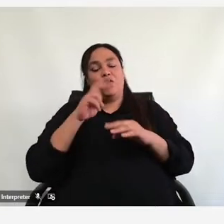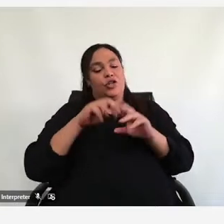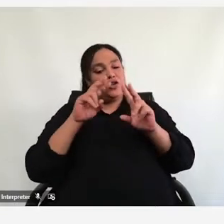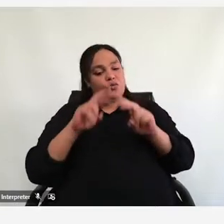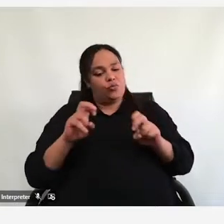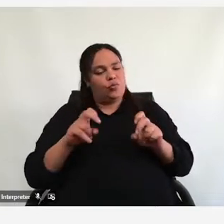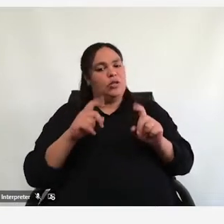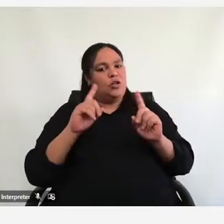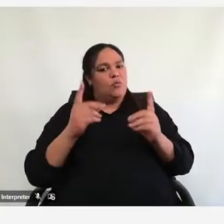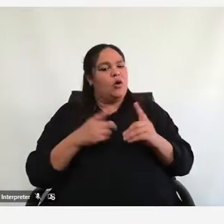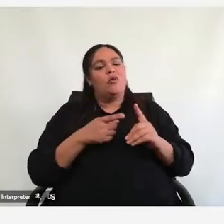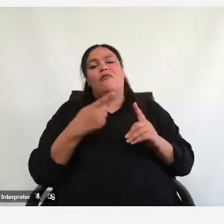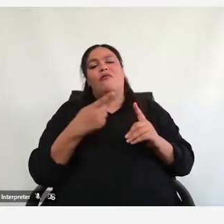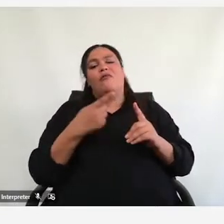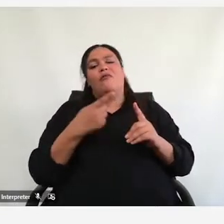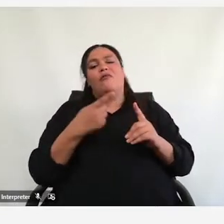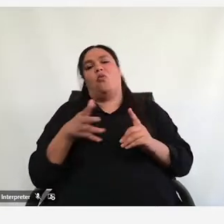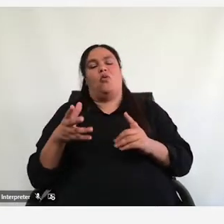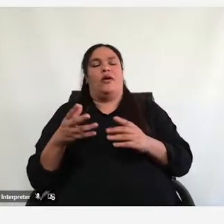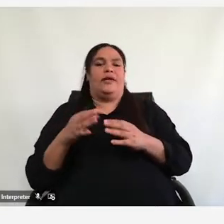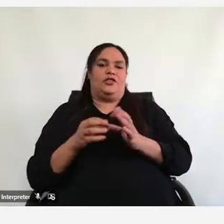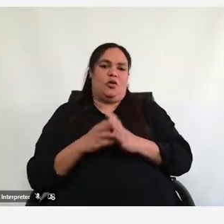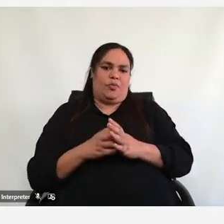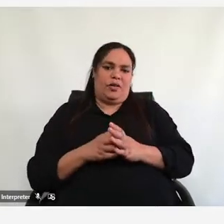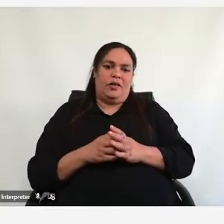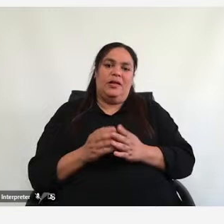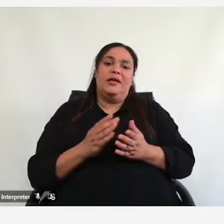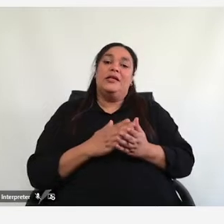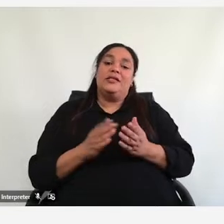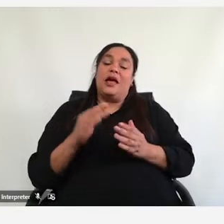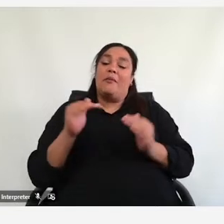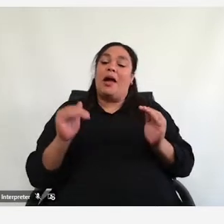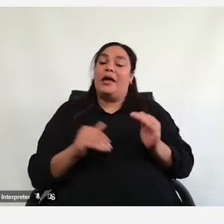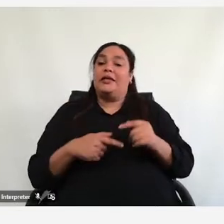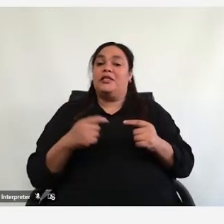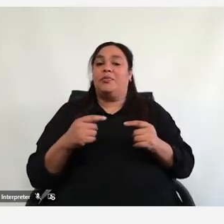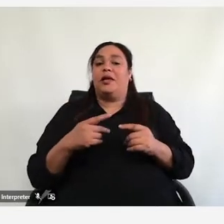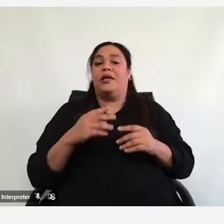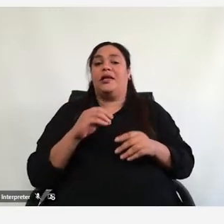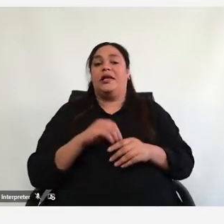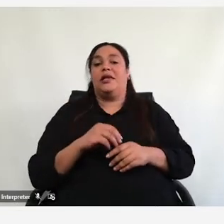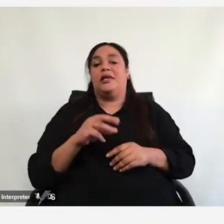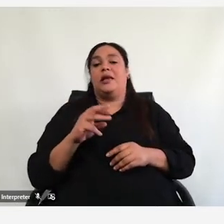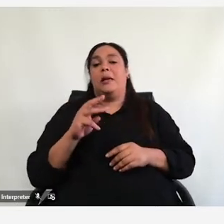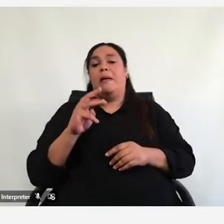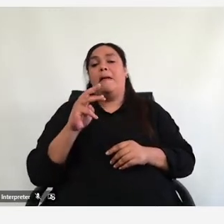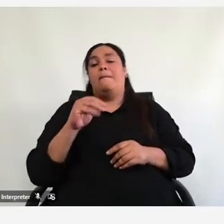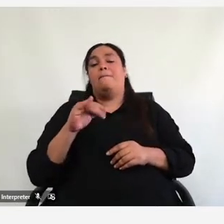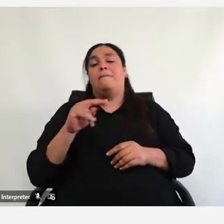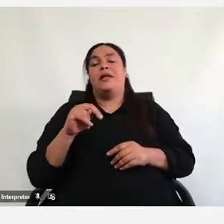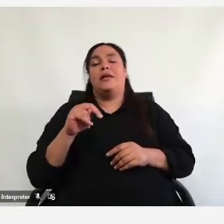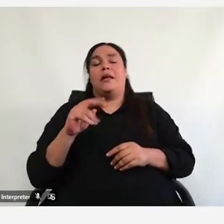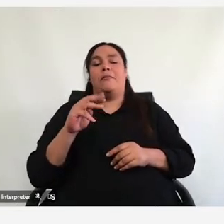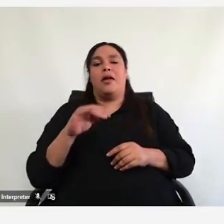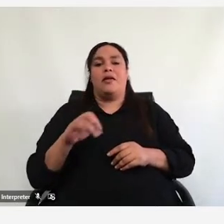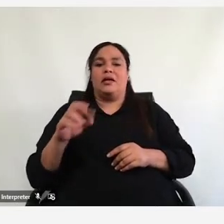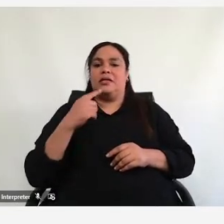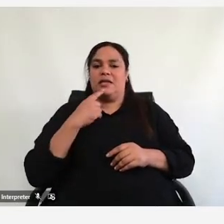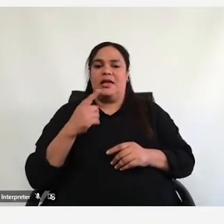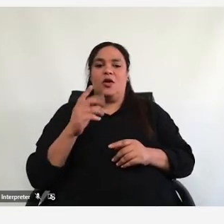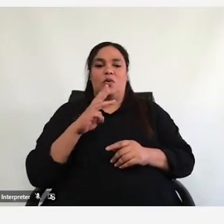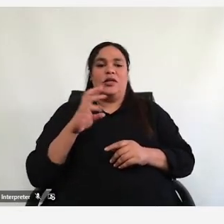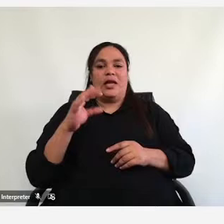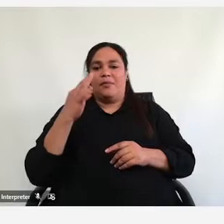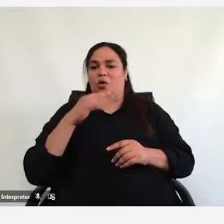department to ask, what is that, for example, for? Some underspending, for example, and Min Meyer will agree with me, in the Western Cape government, we